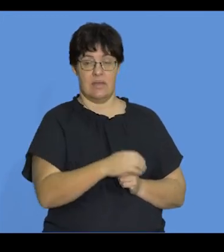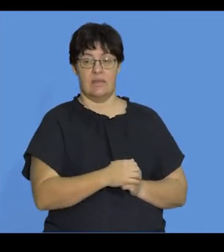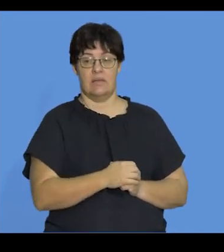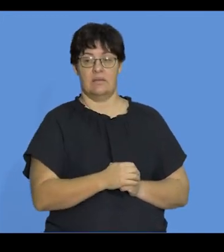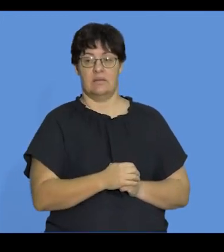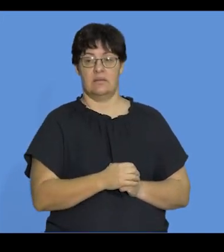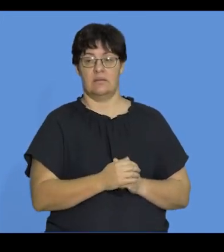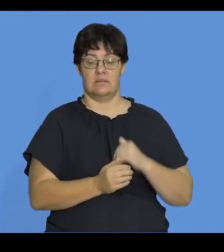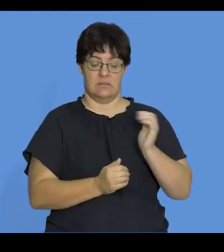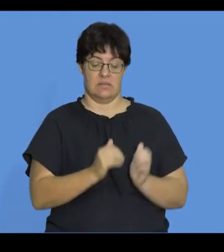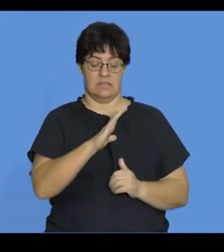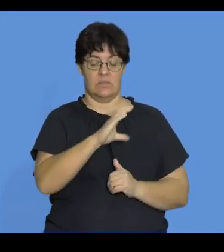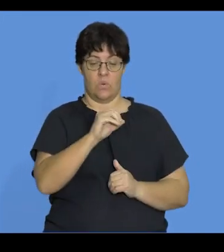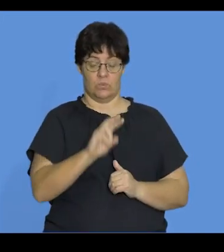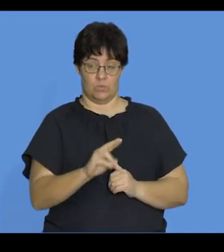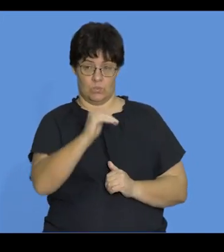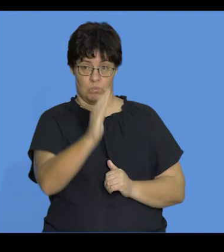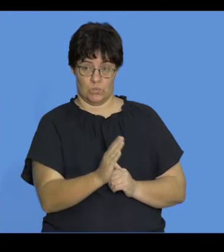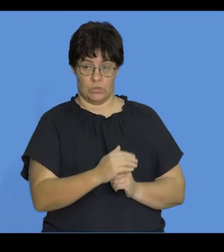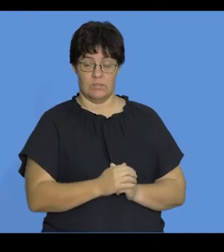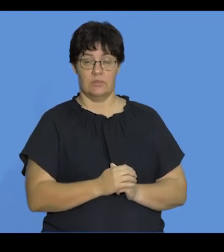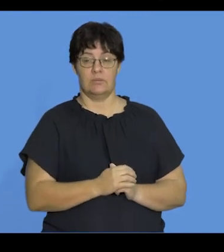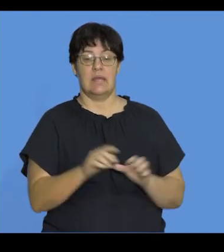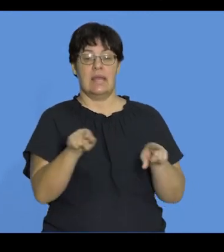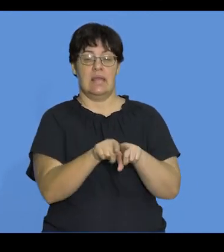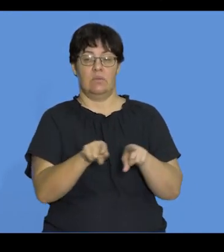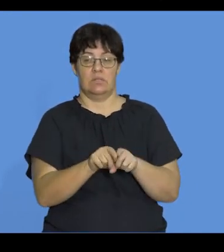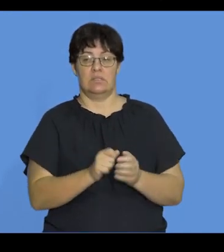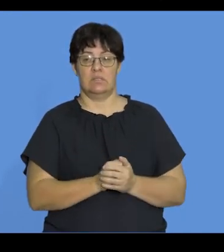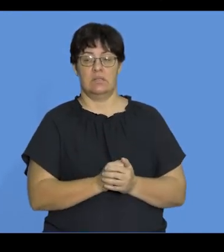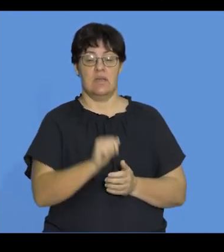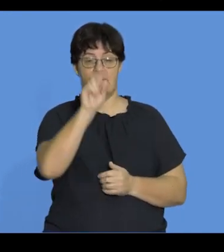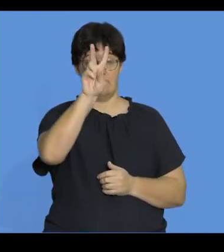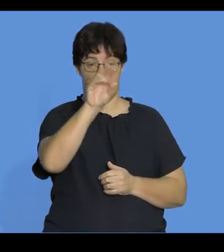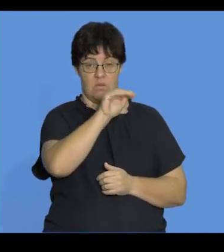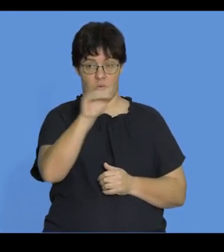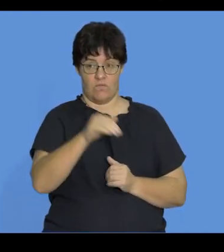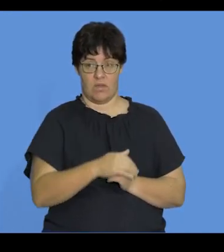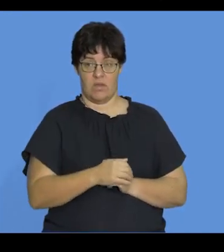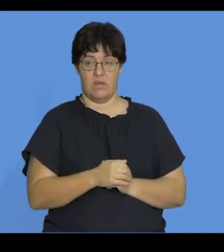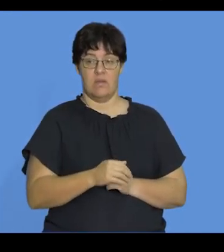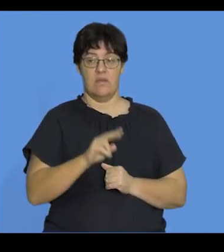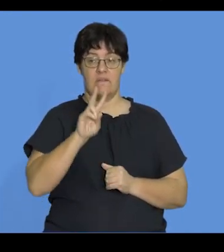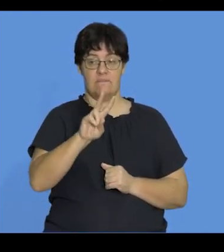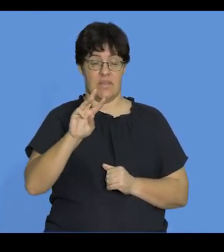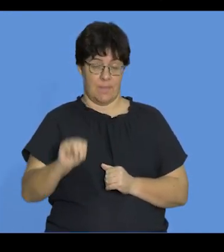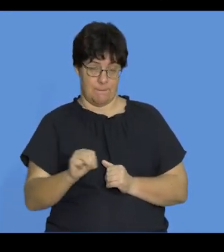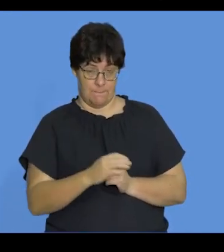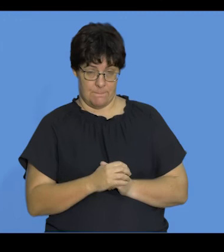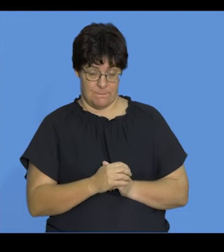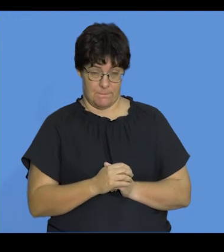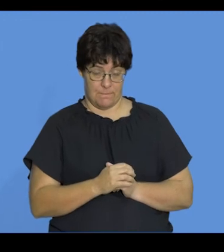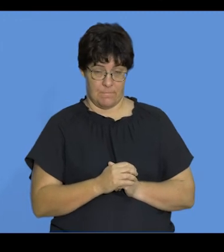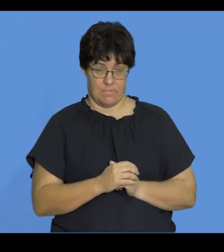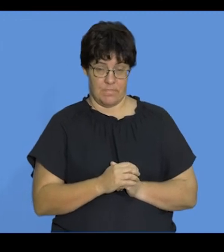okay? Moles of carbon dioxide is equals to volume over molar gas volume. So that's